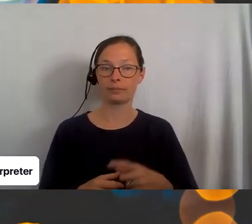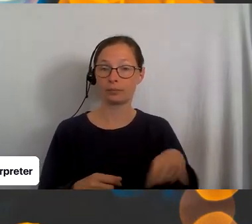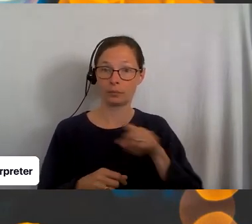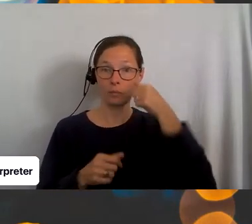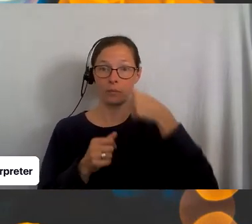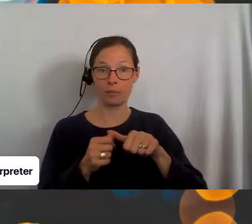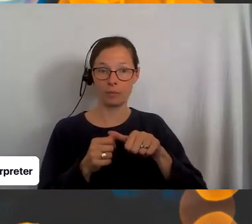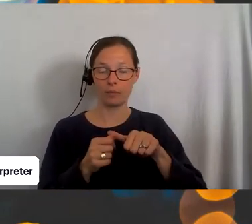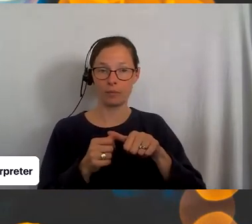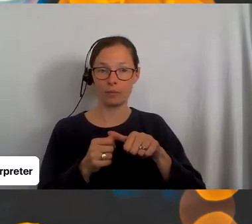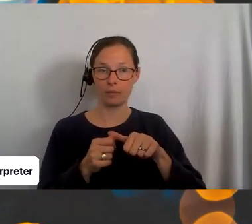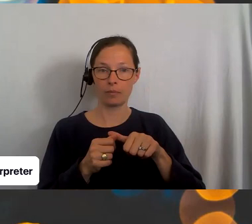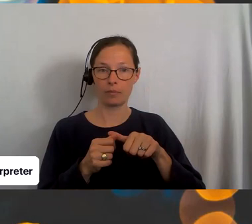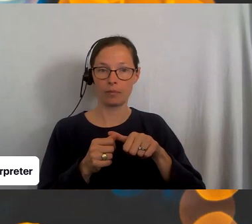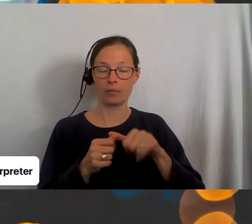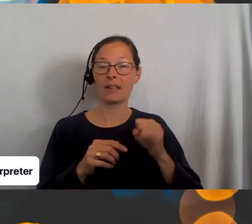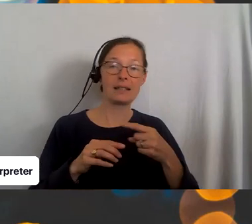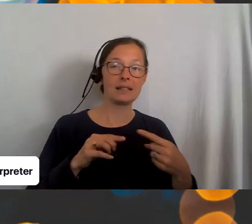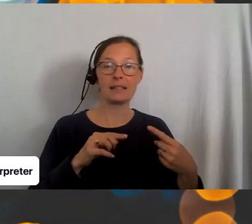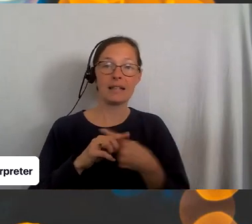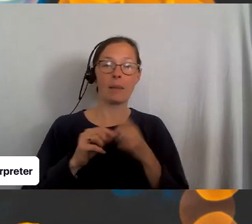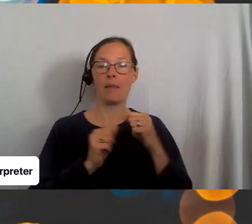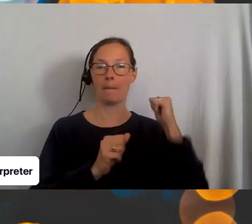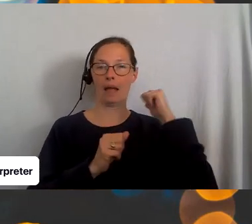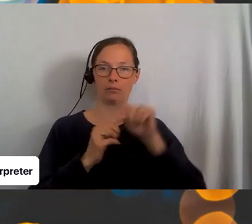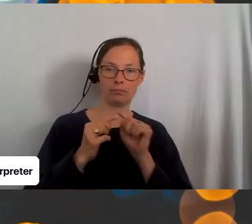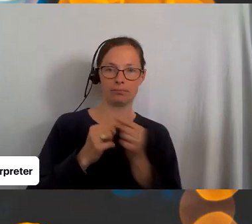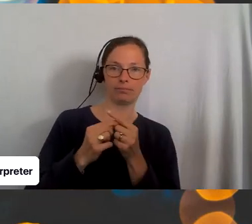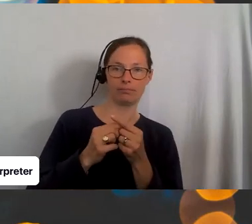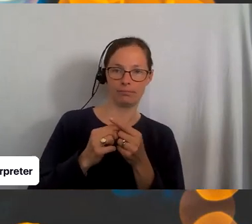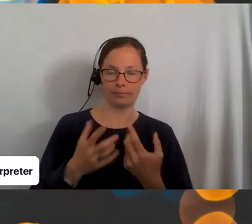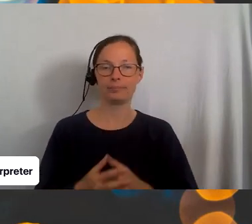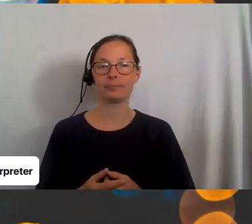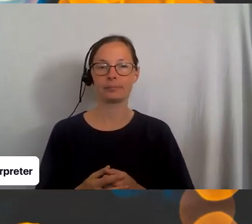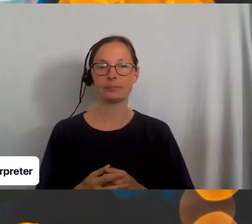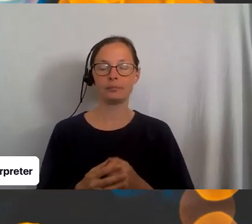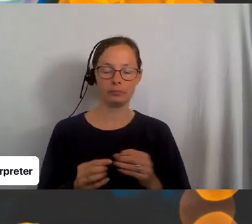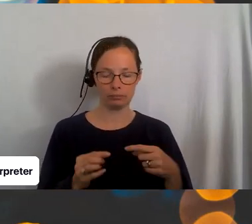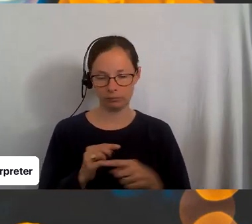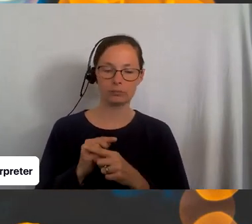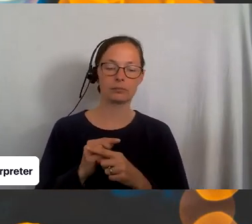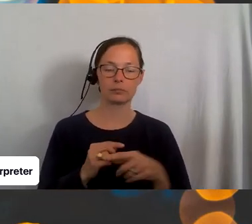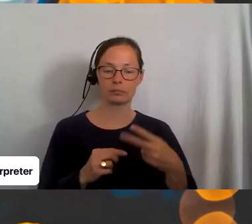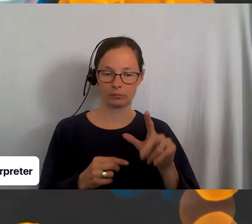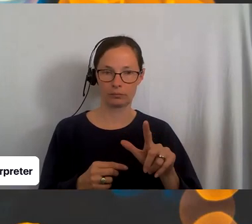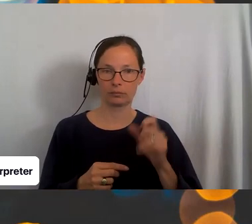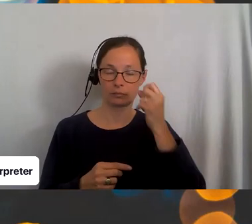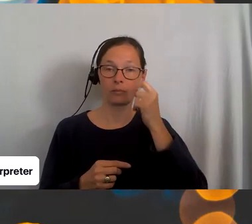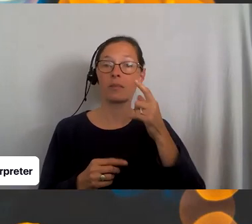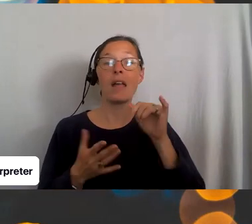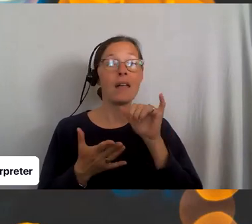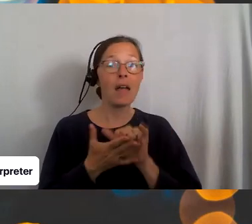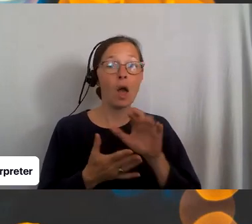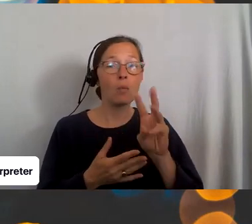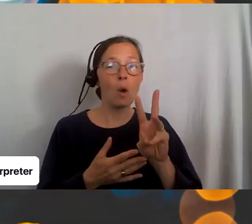is just the backward stabbing of knitting. So you go back, you purl, but you're going to want to leave this row a